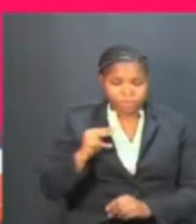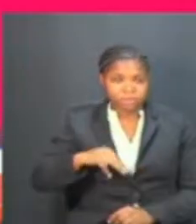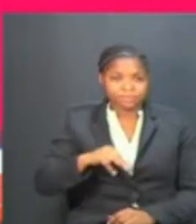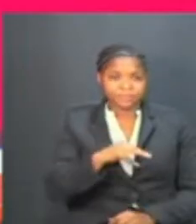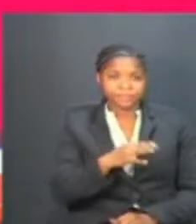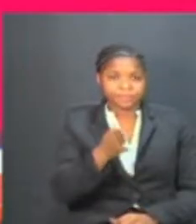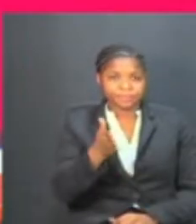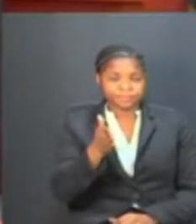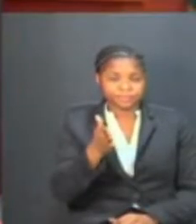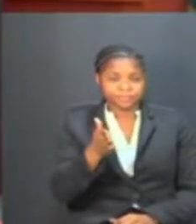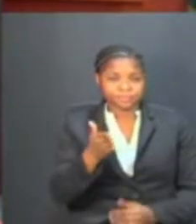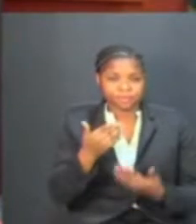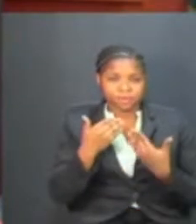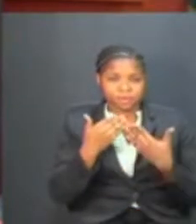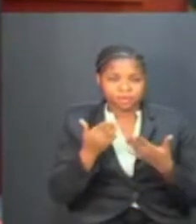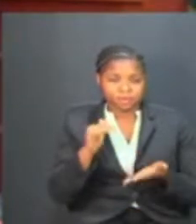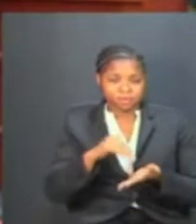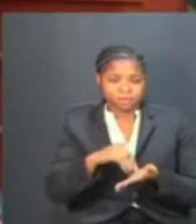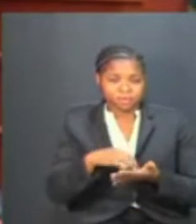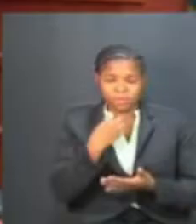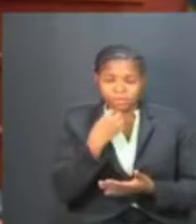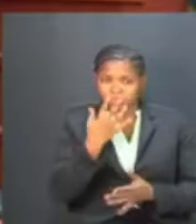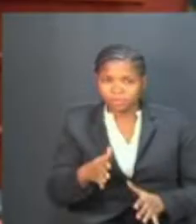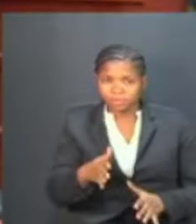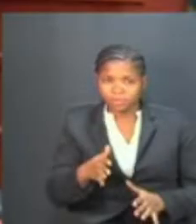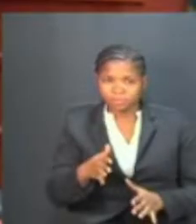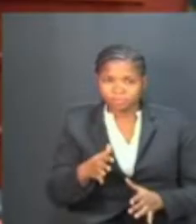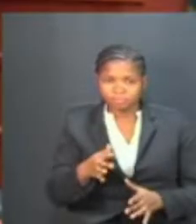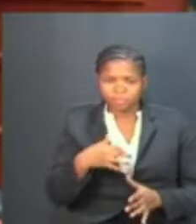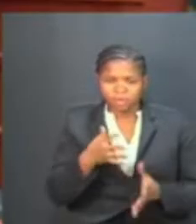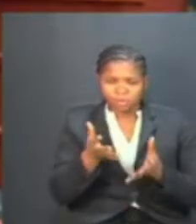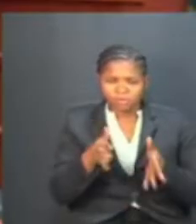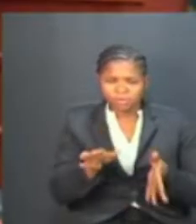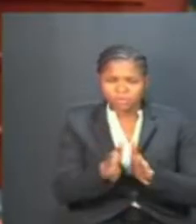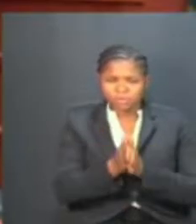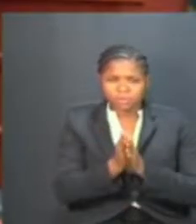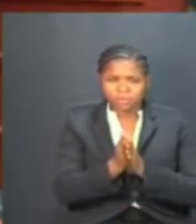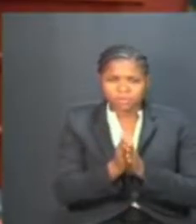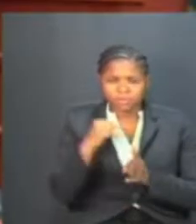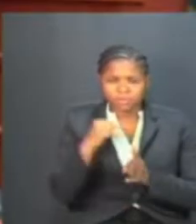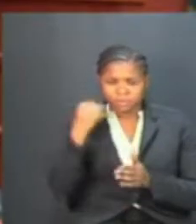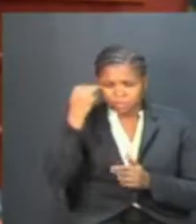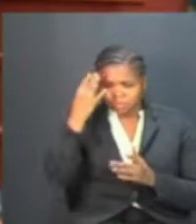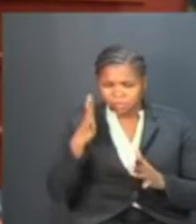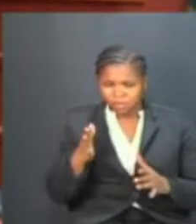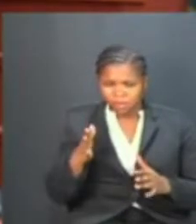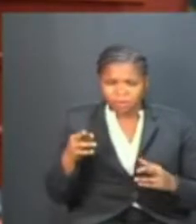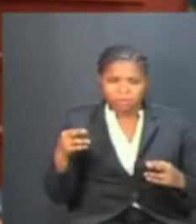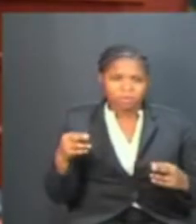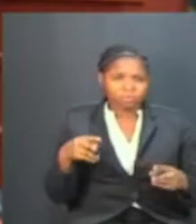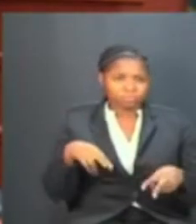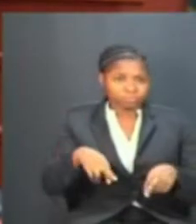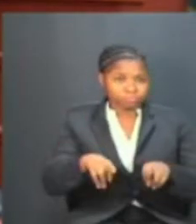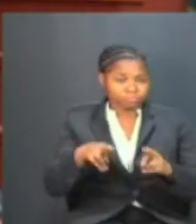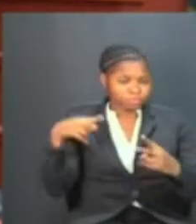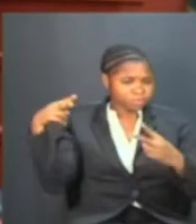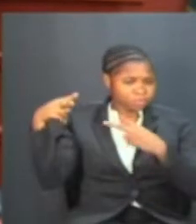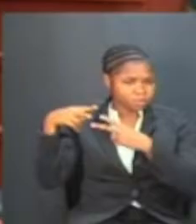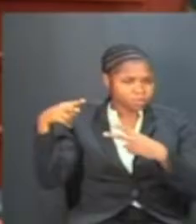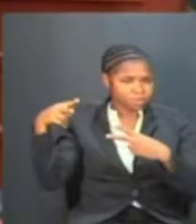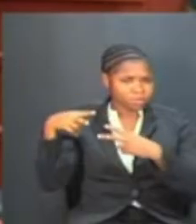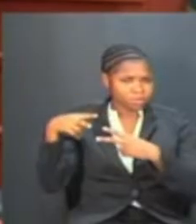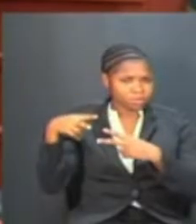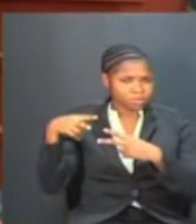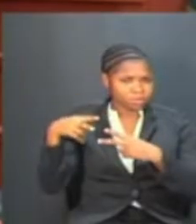Thank you, Mr. Speaker, once again. I rise to ask the Minister for Roads and Highways when the following roads will